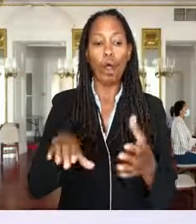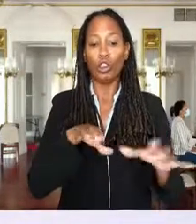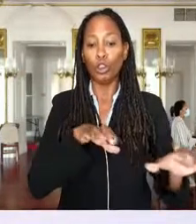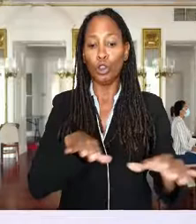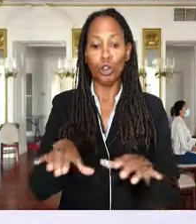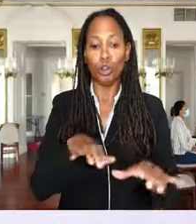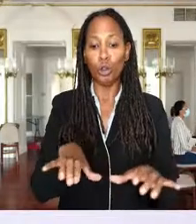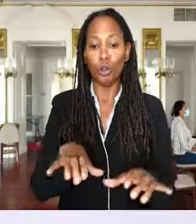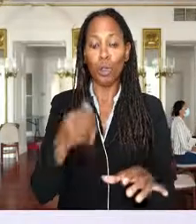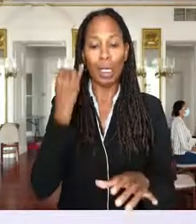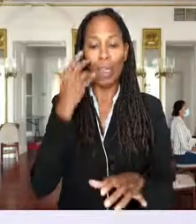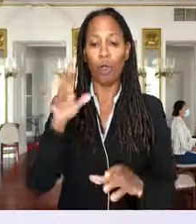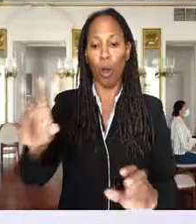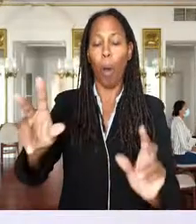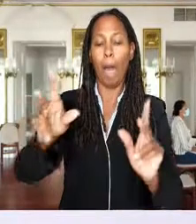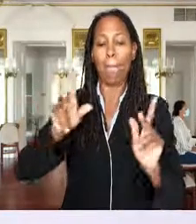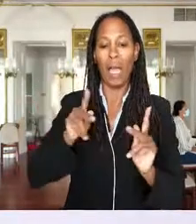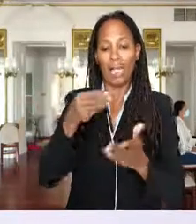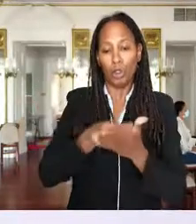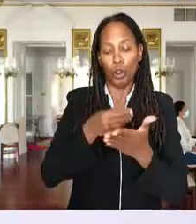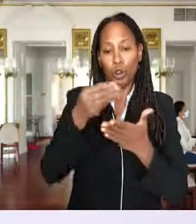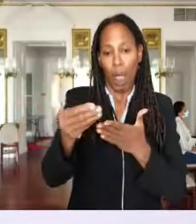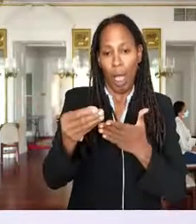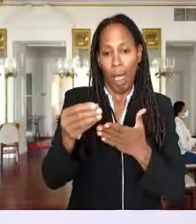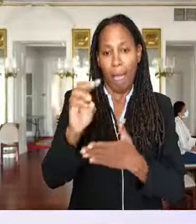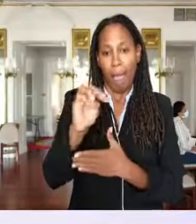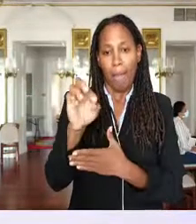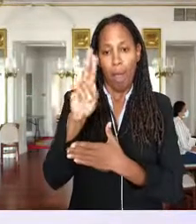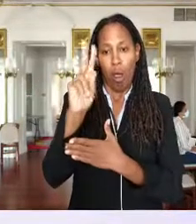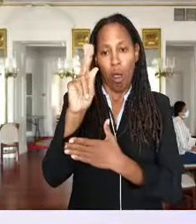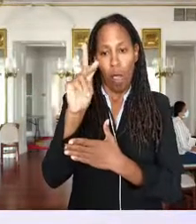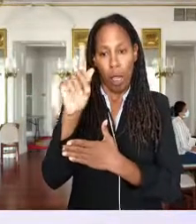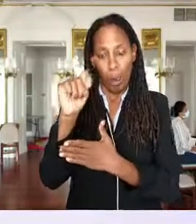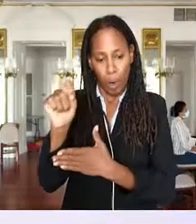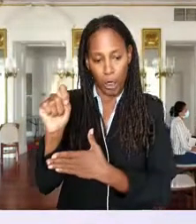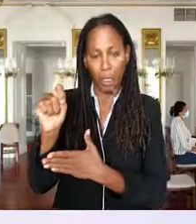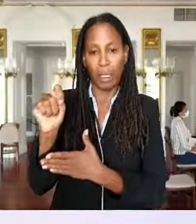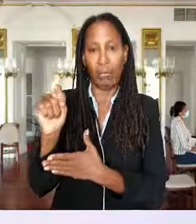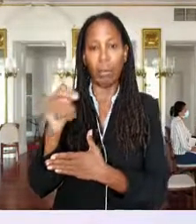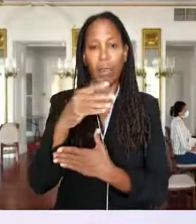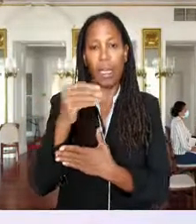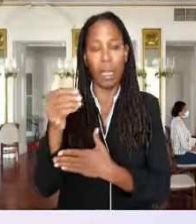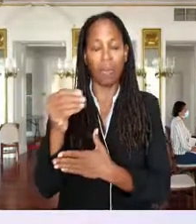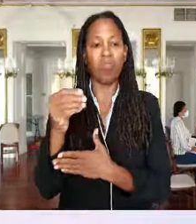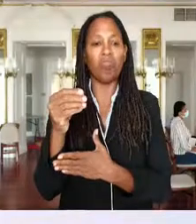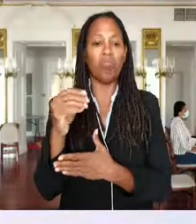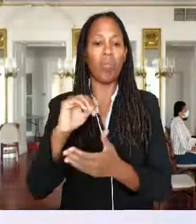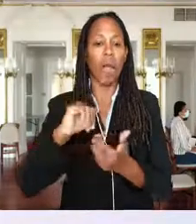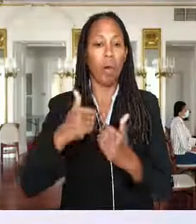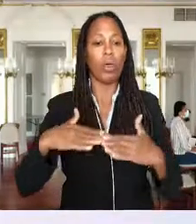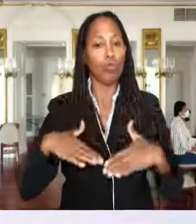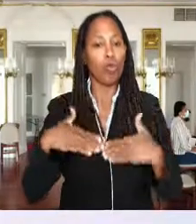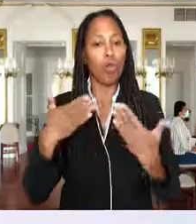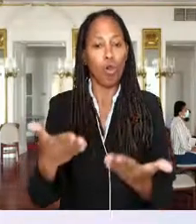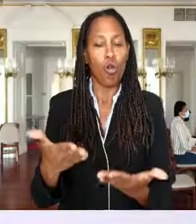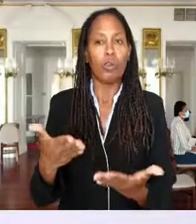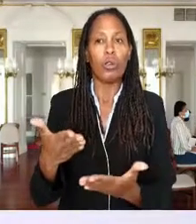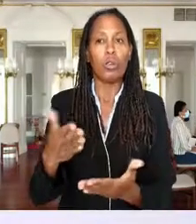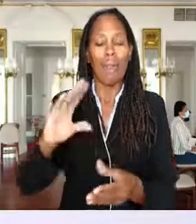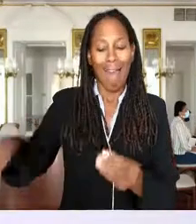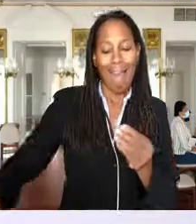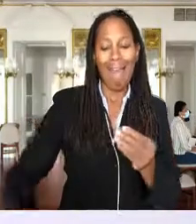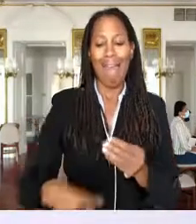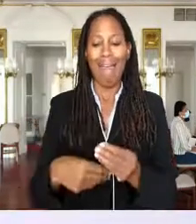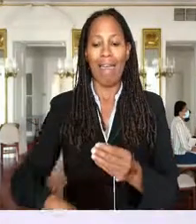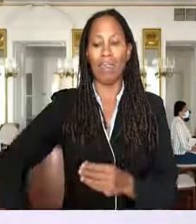market, and if they feel that going to the way that I proposed originally, putting $85 million in there